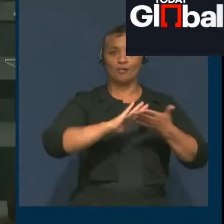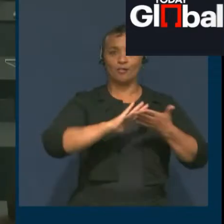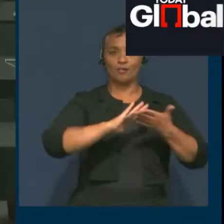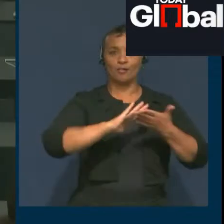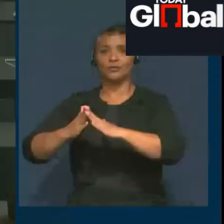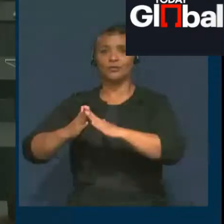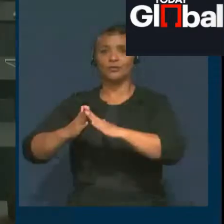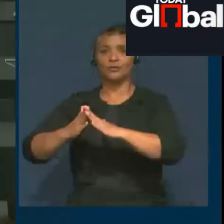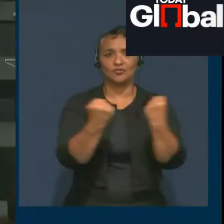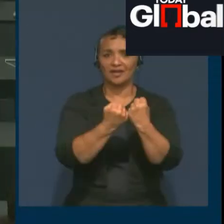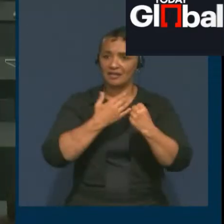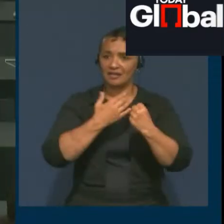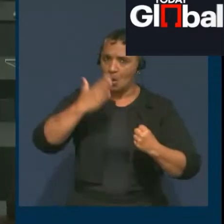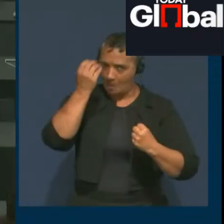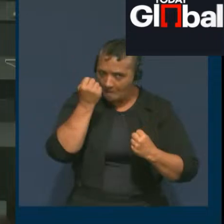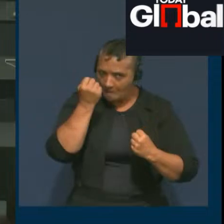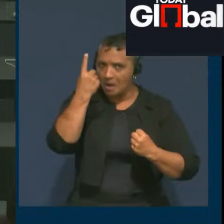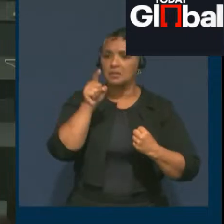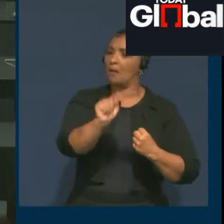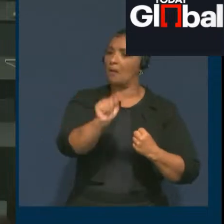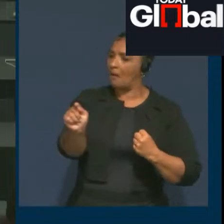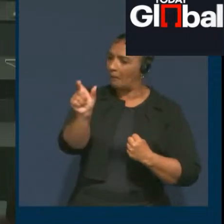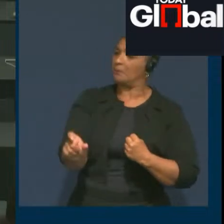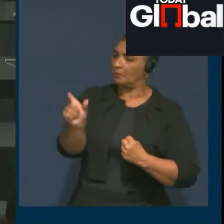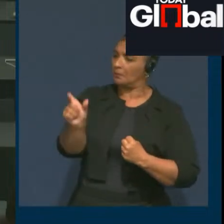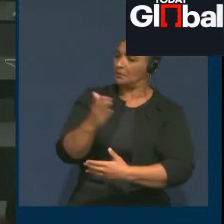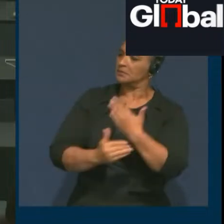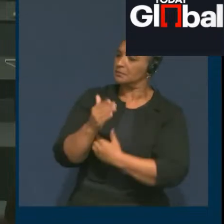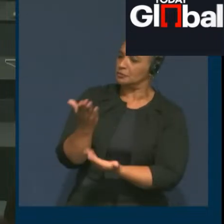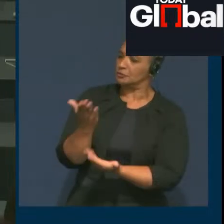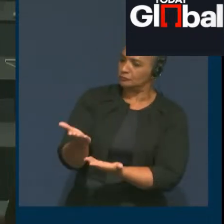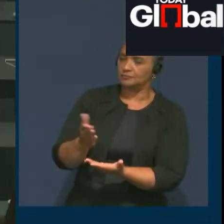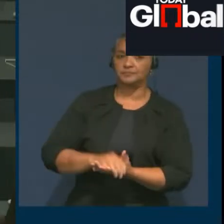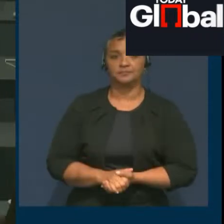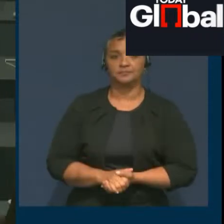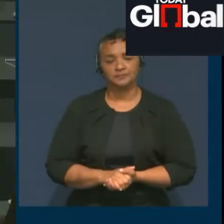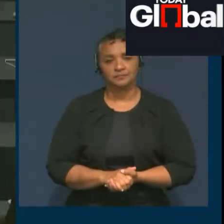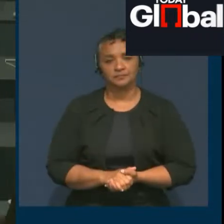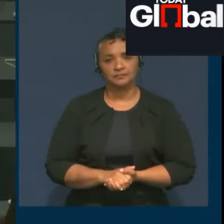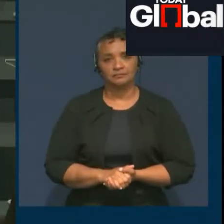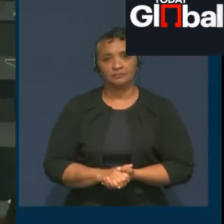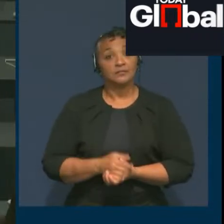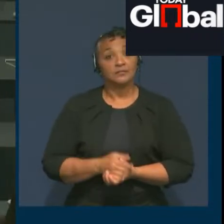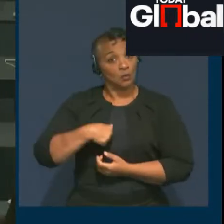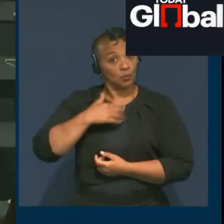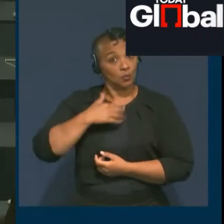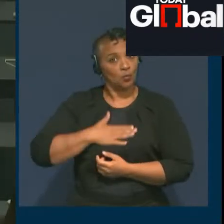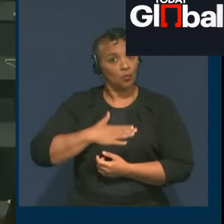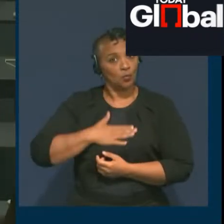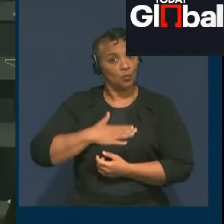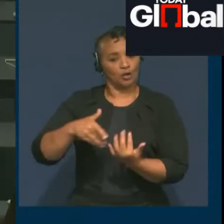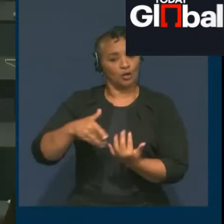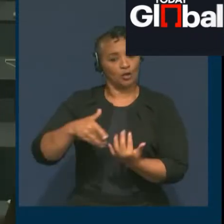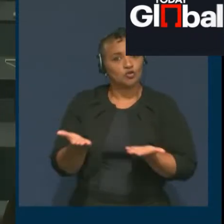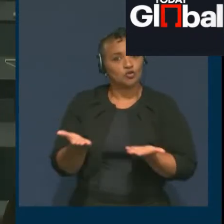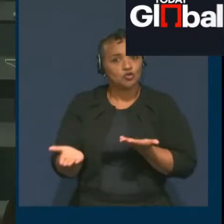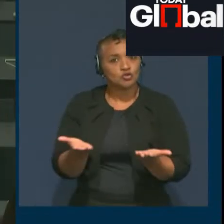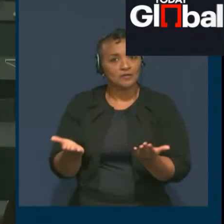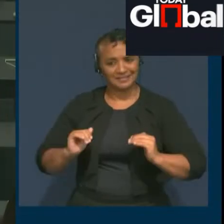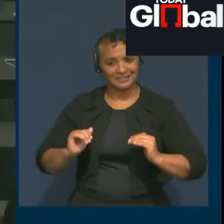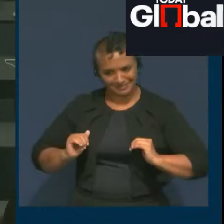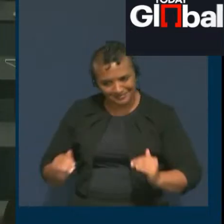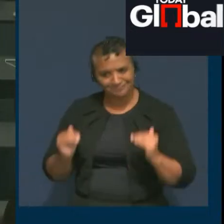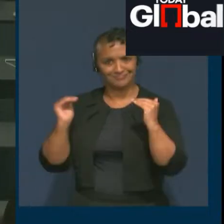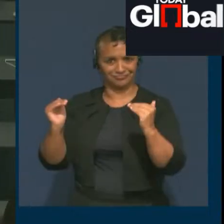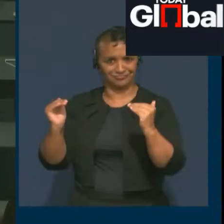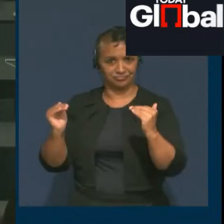with disabilities. We also wish to develop social services provided to persons with disabilities. The state is